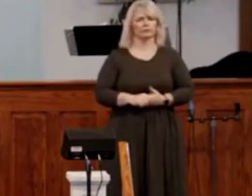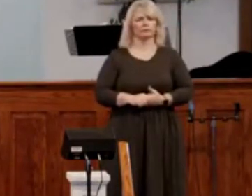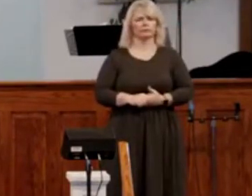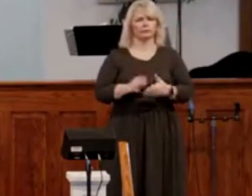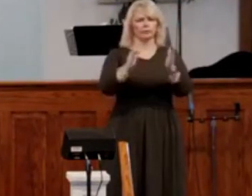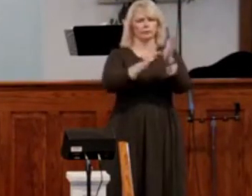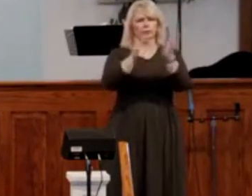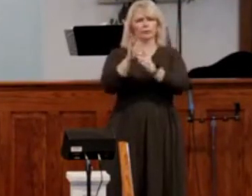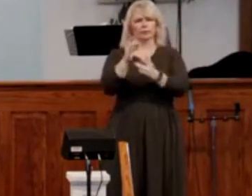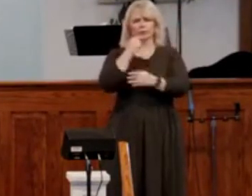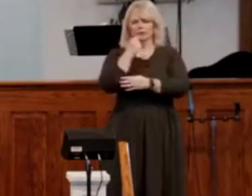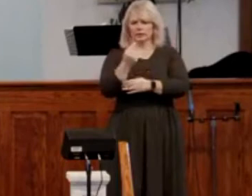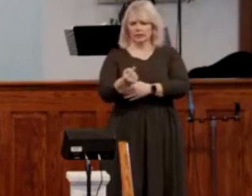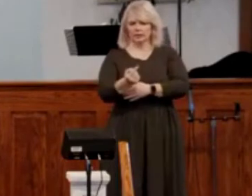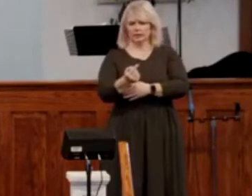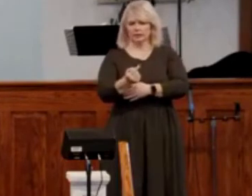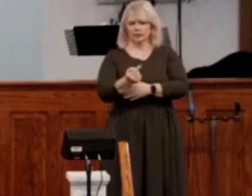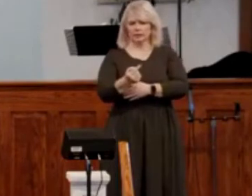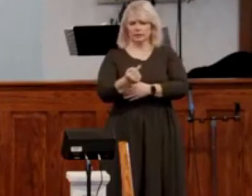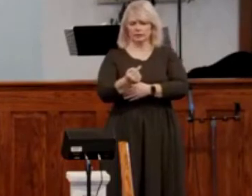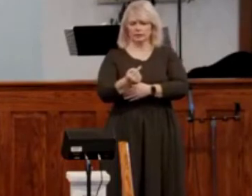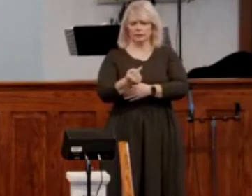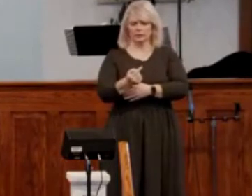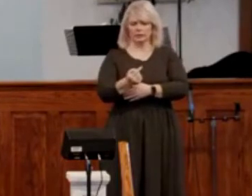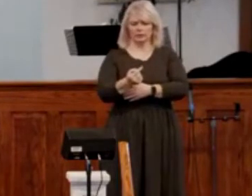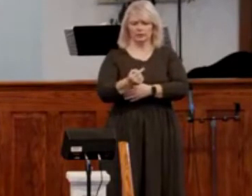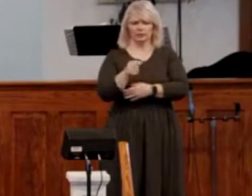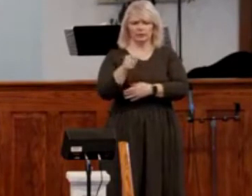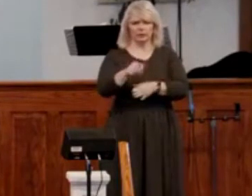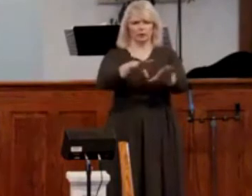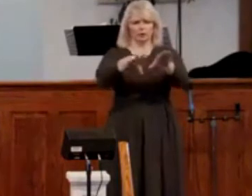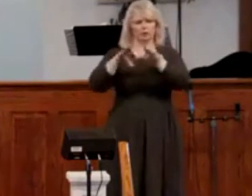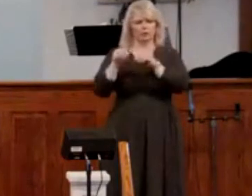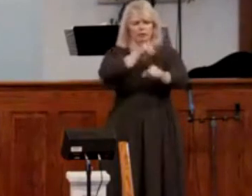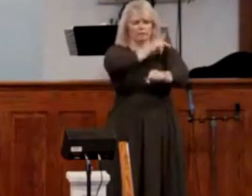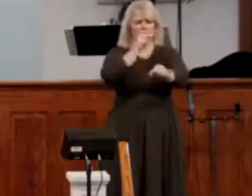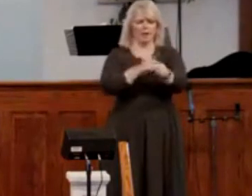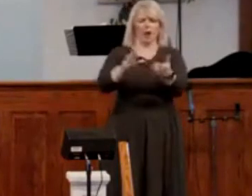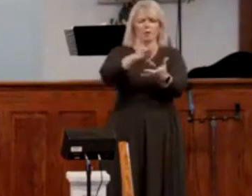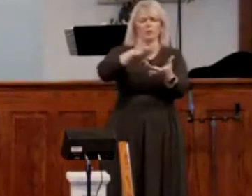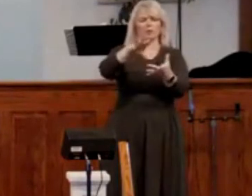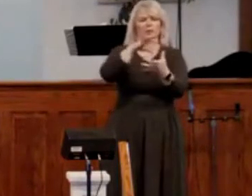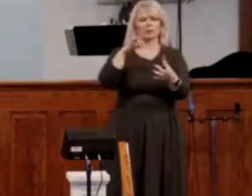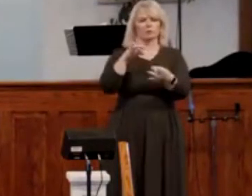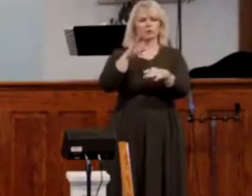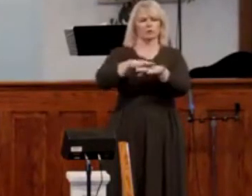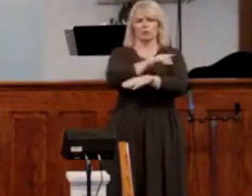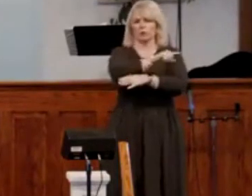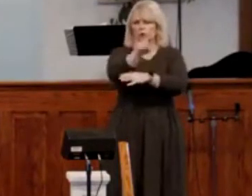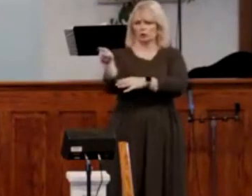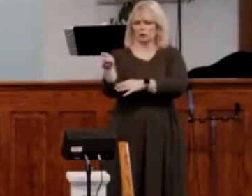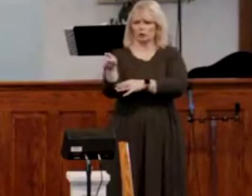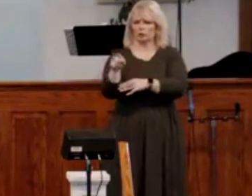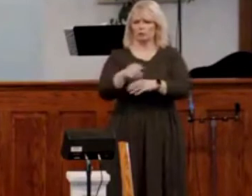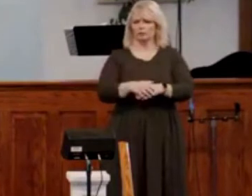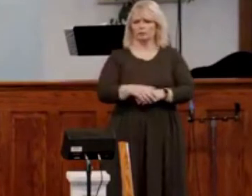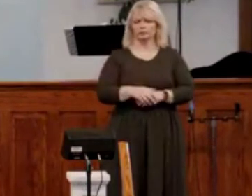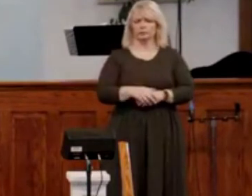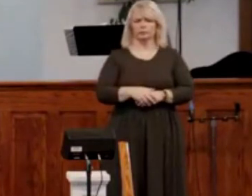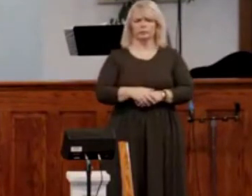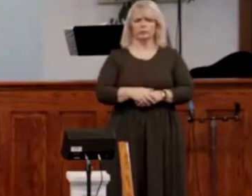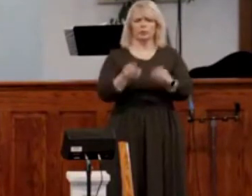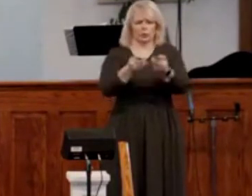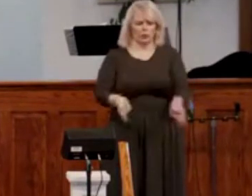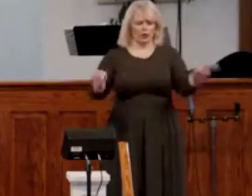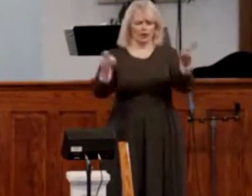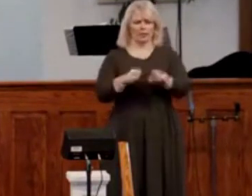says, maybe, if I can get there. You will receive power when the Spirit comes upon you. When what happens?